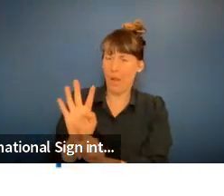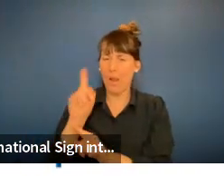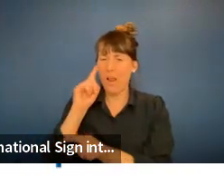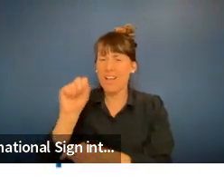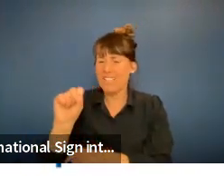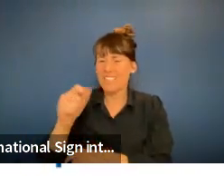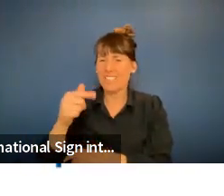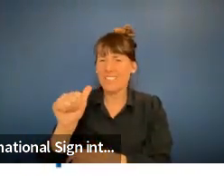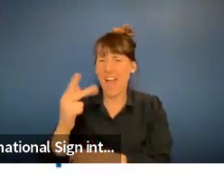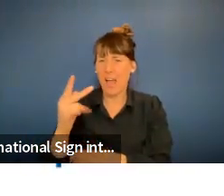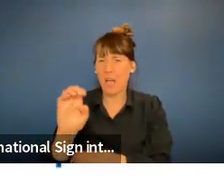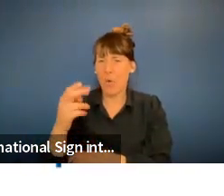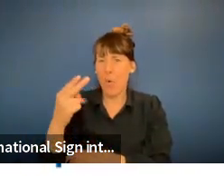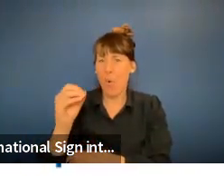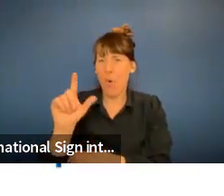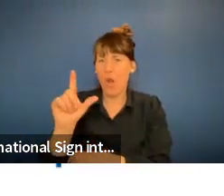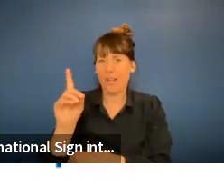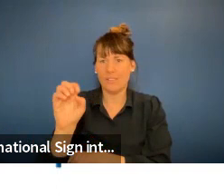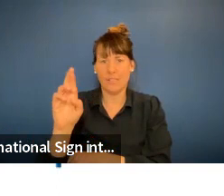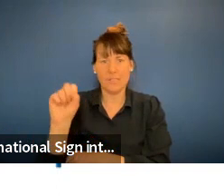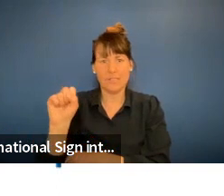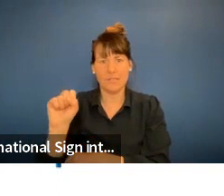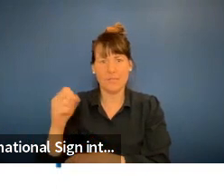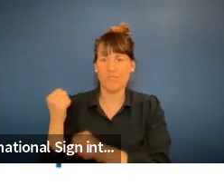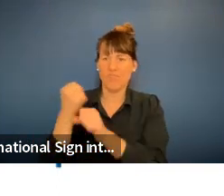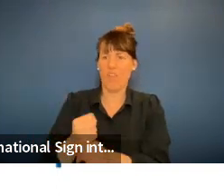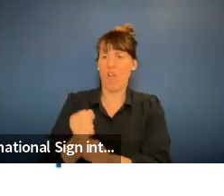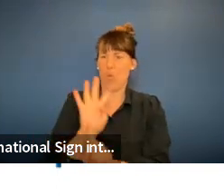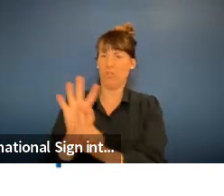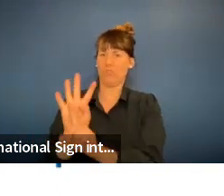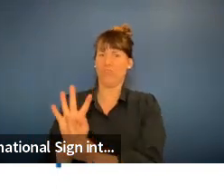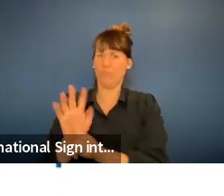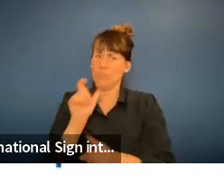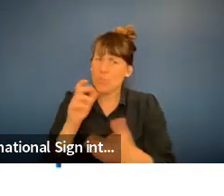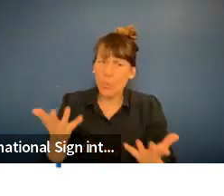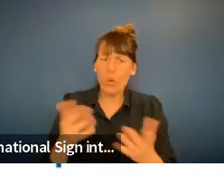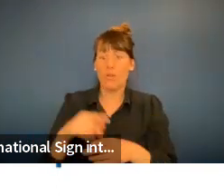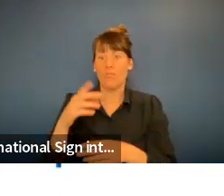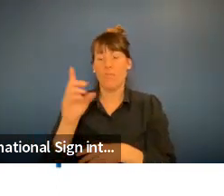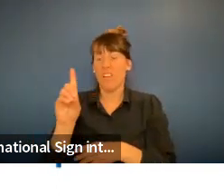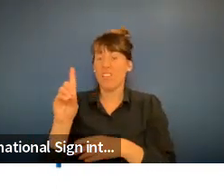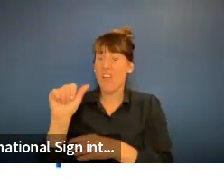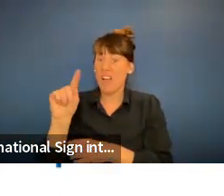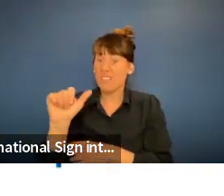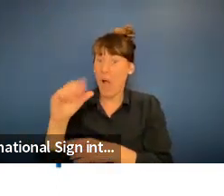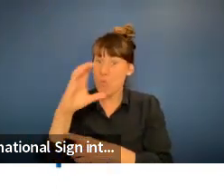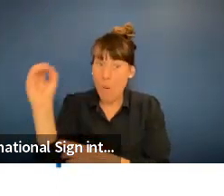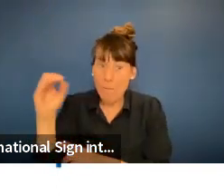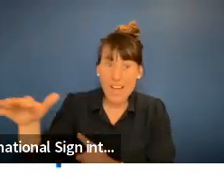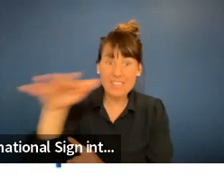And before the list is finalized, we present the data which is coming from